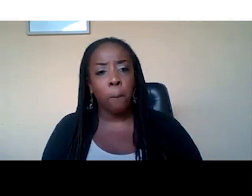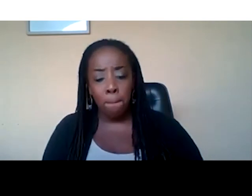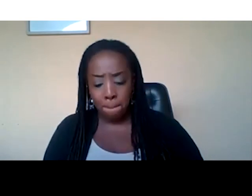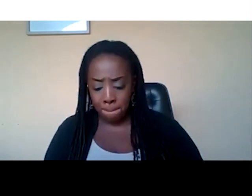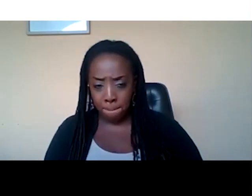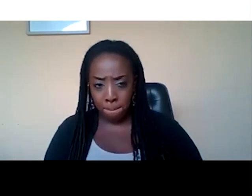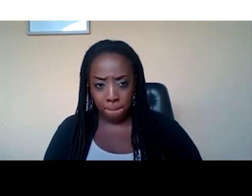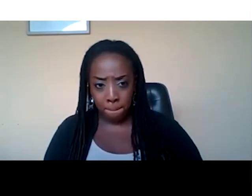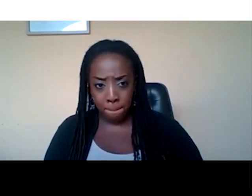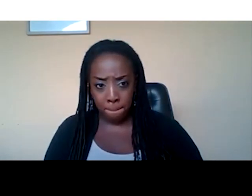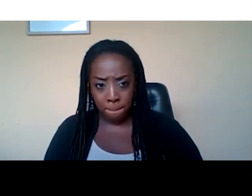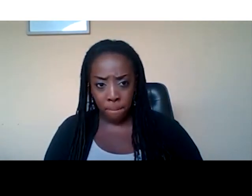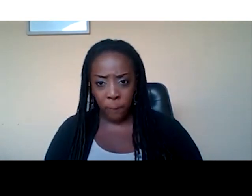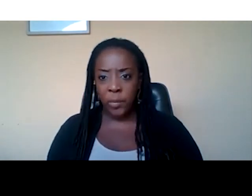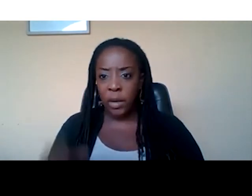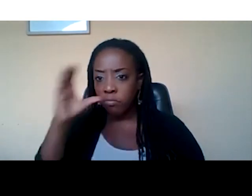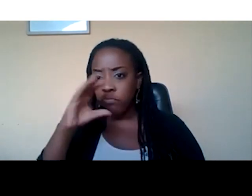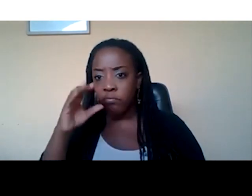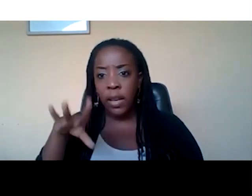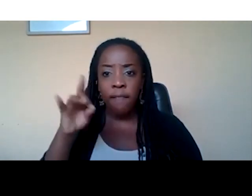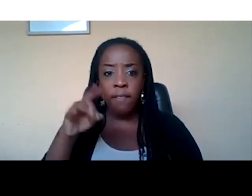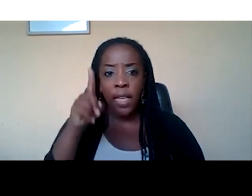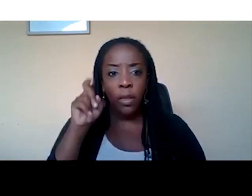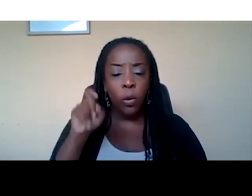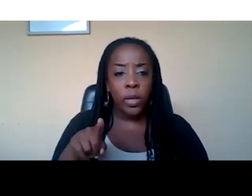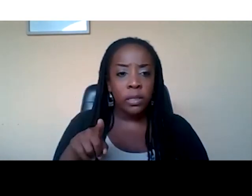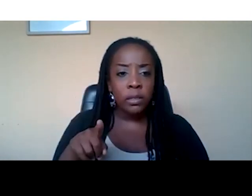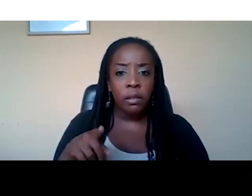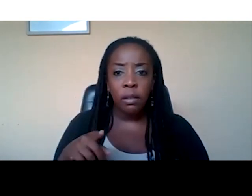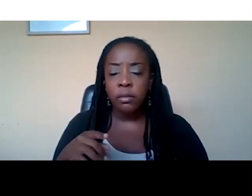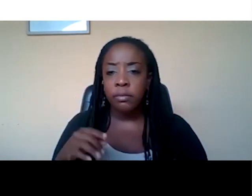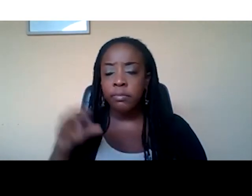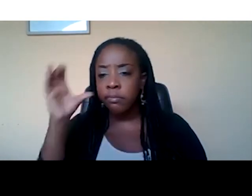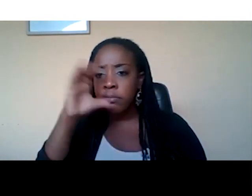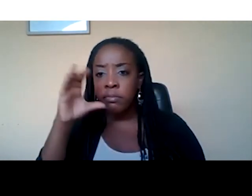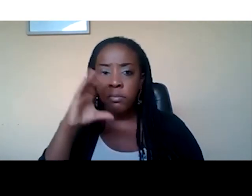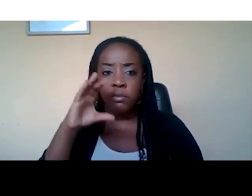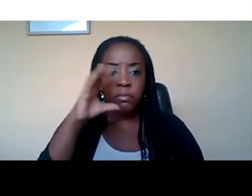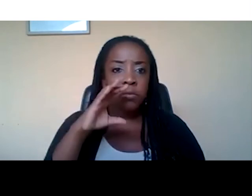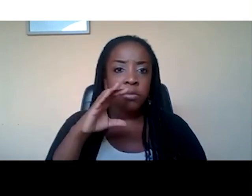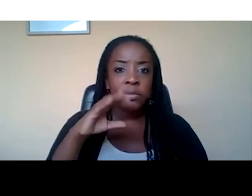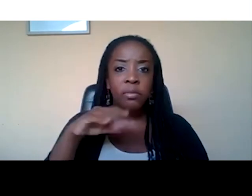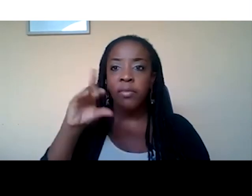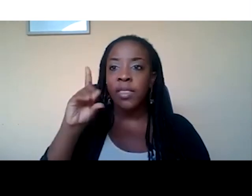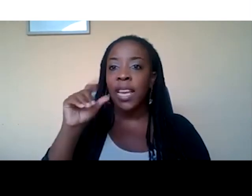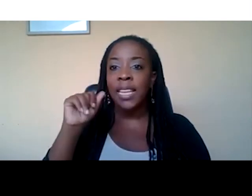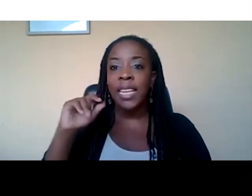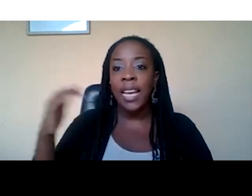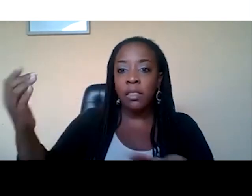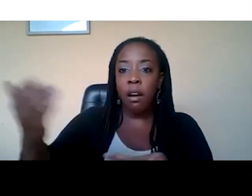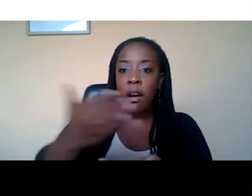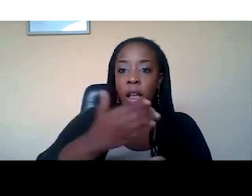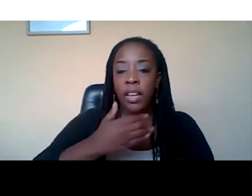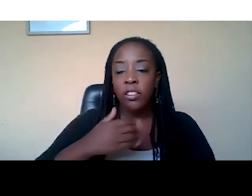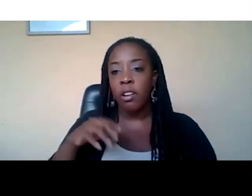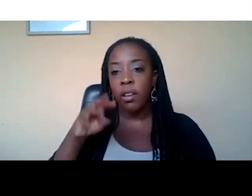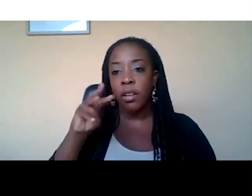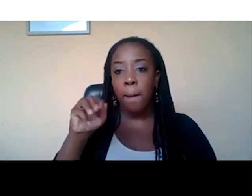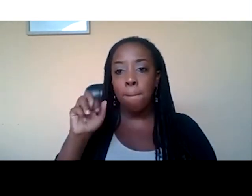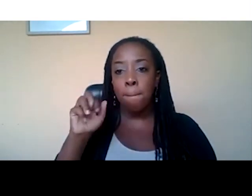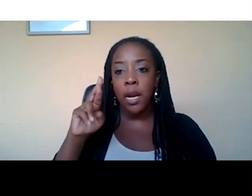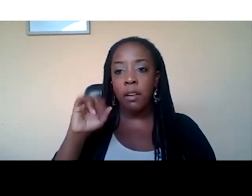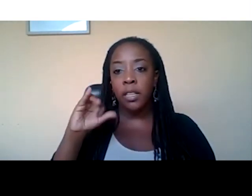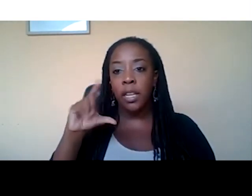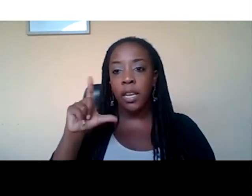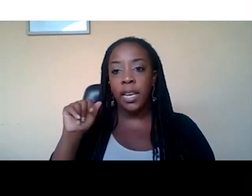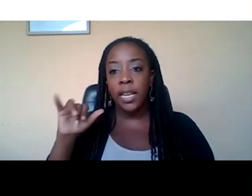Hang on, let me see if I can find the question that they're asking us to read. Data collection, Marilyn McCoy.